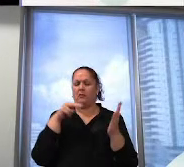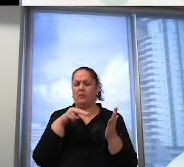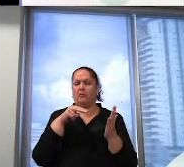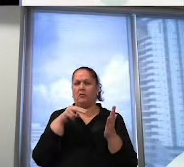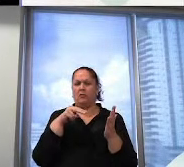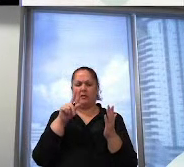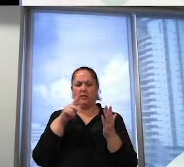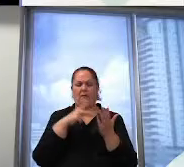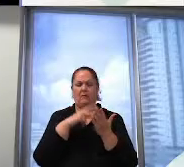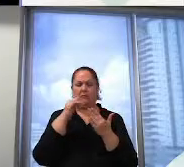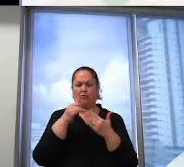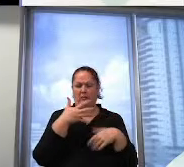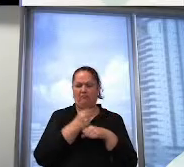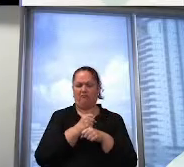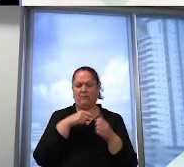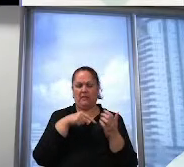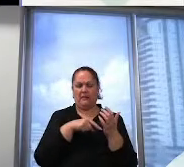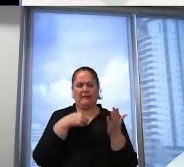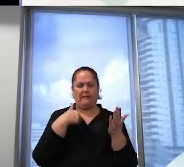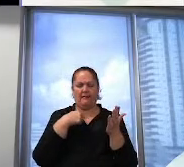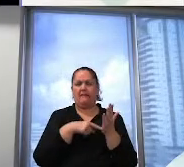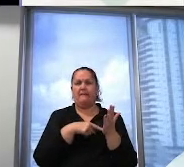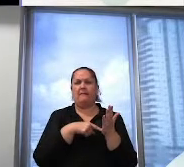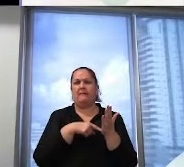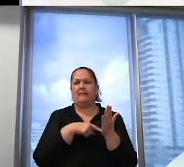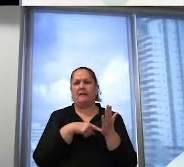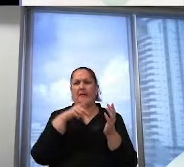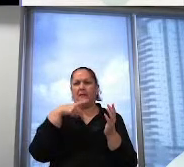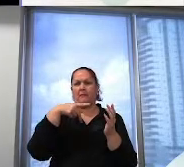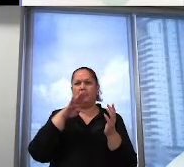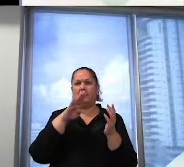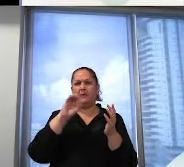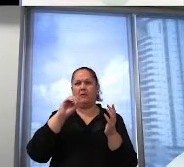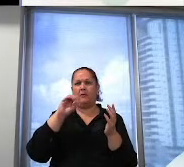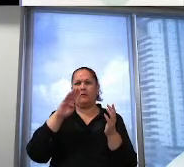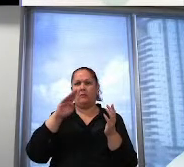I was looking at one of the program briefs. It happens to be